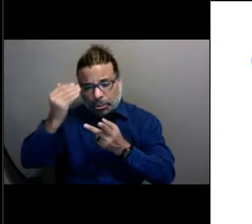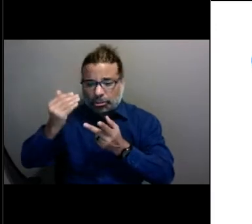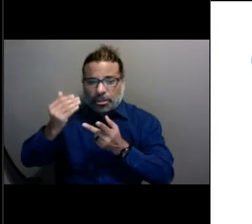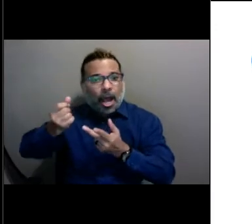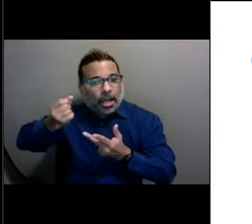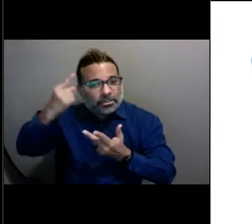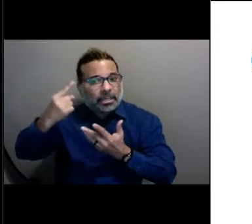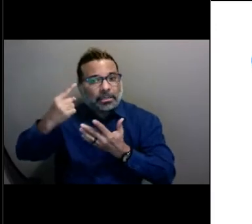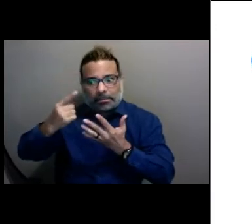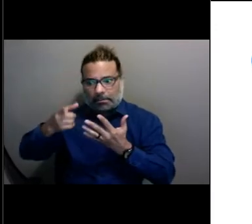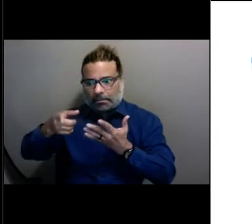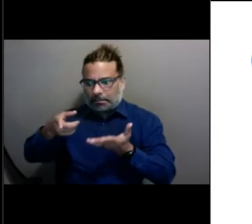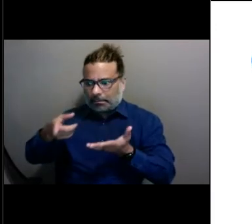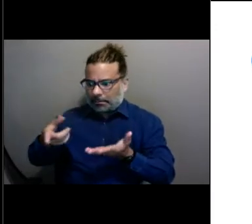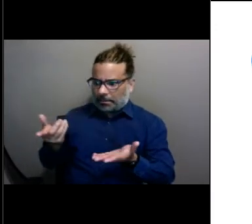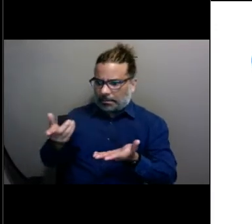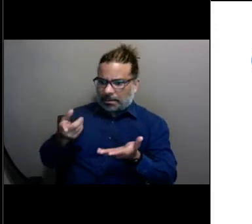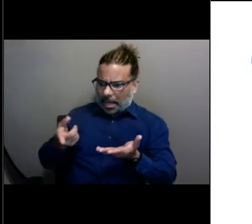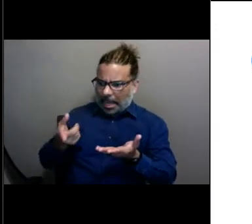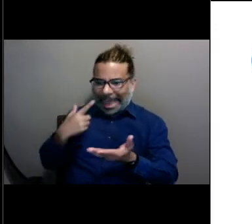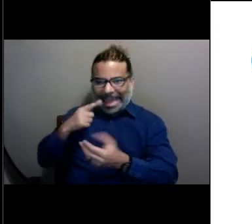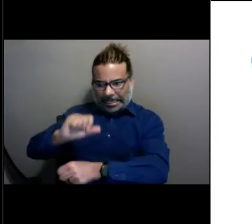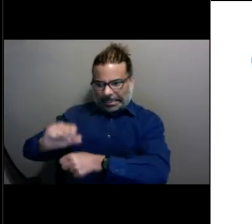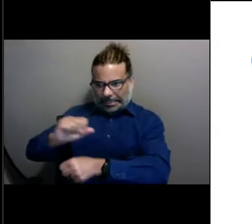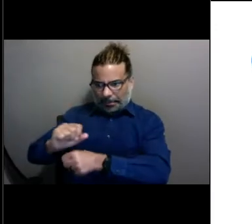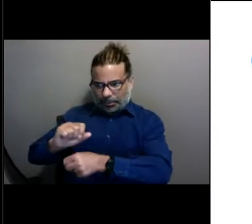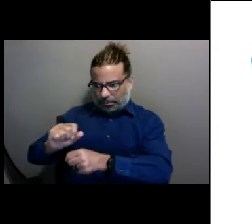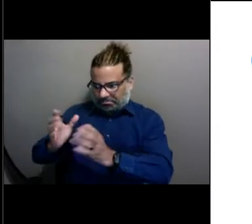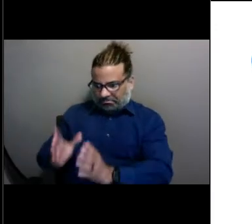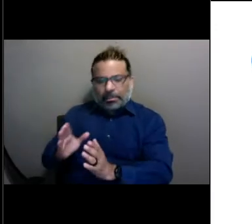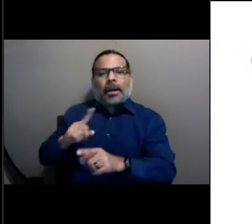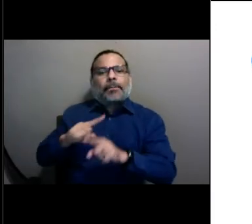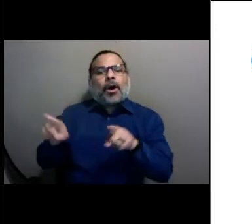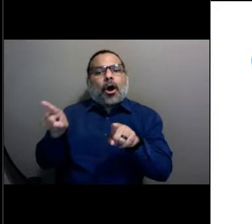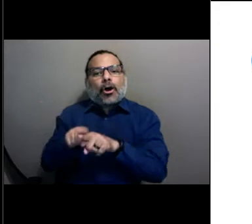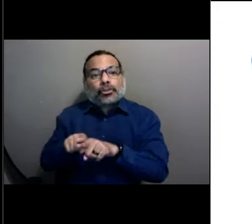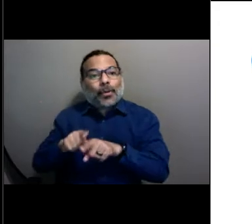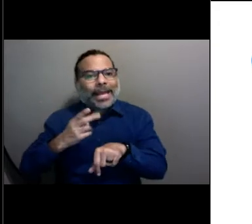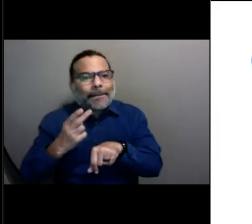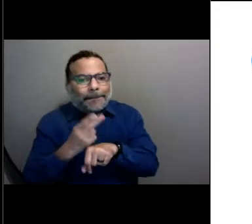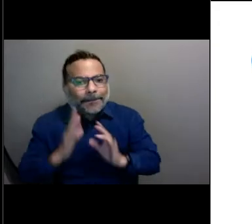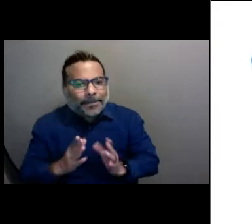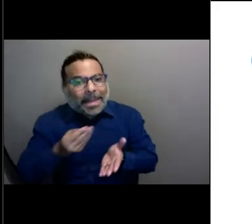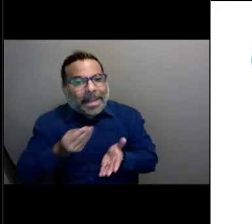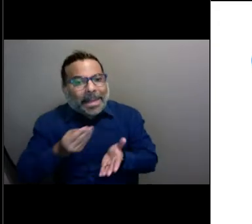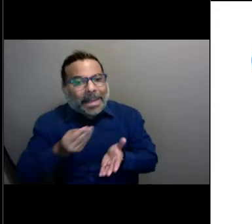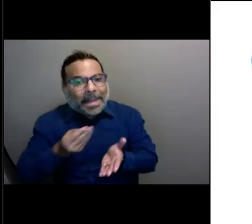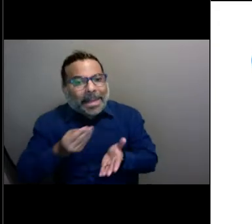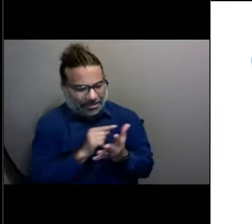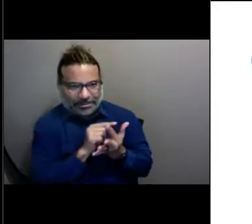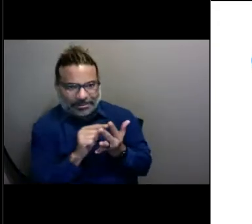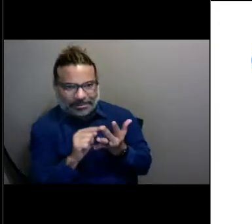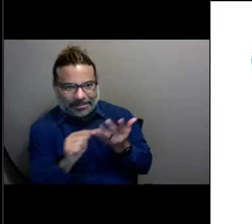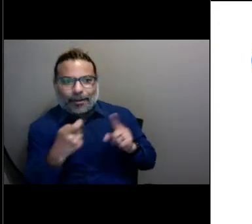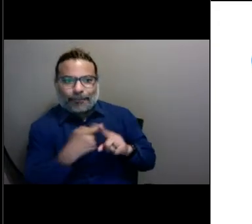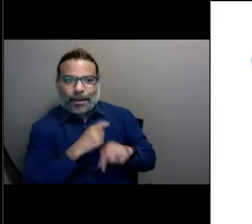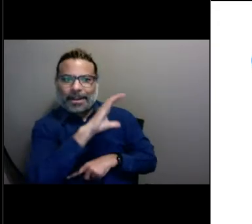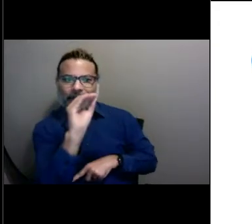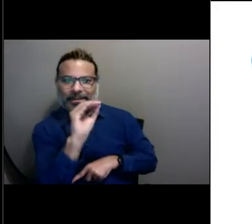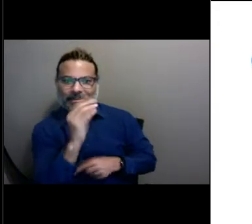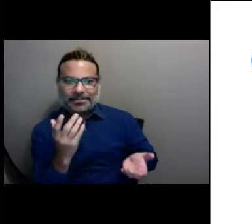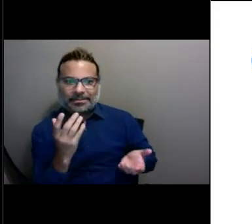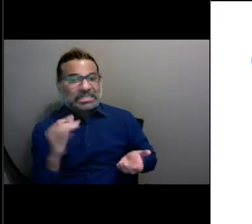in serving as a labor supply, right? But they're also consumers that will purchase products and goods just